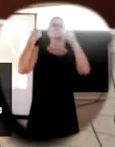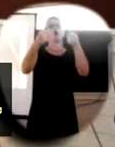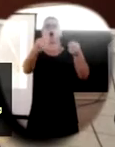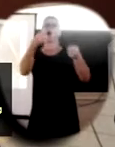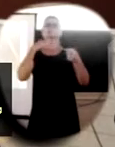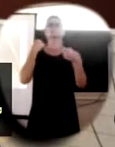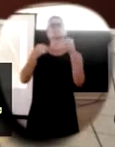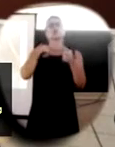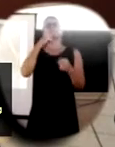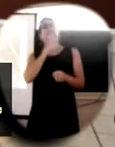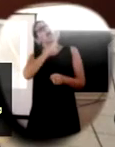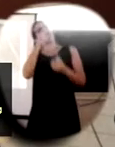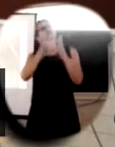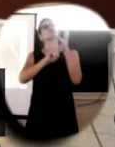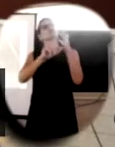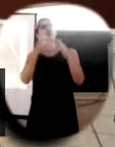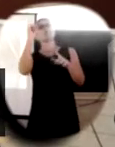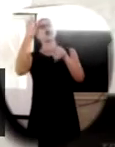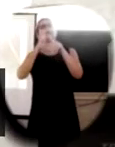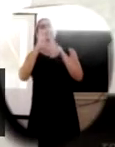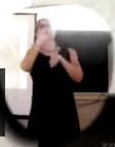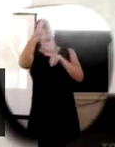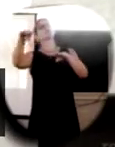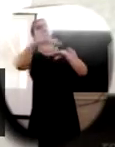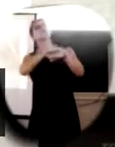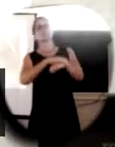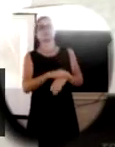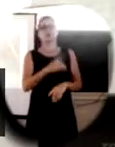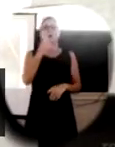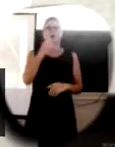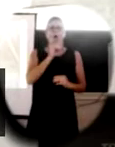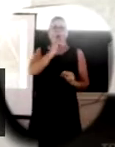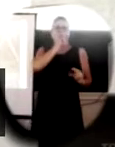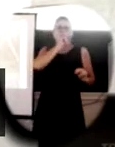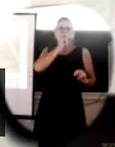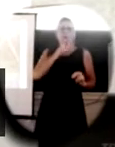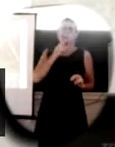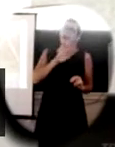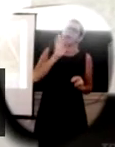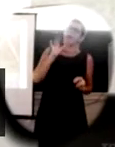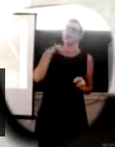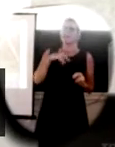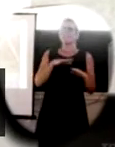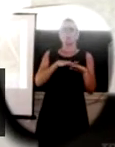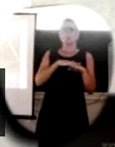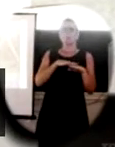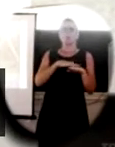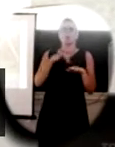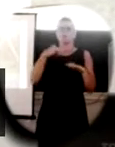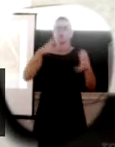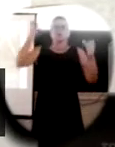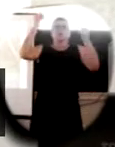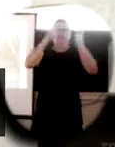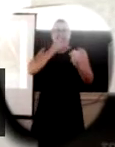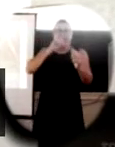"Hey, Joe, what colour are your shoes?" And this little voice pipes out from the back, "Hey, they're blue." And I nearly crashed the